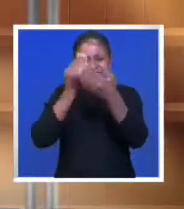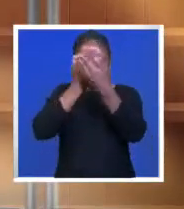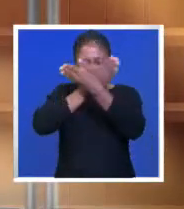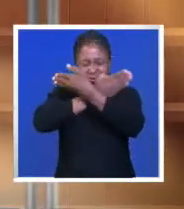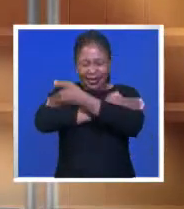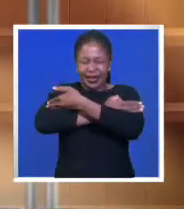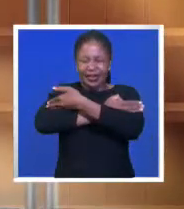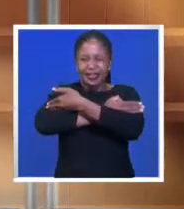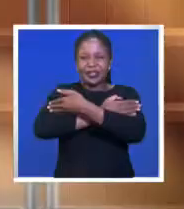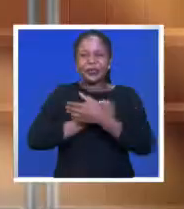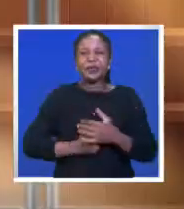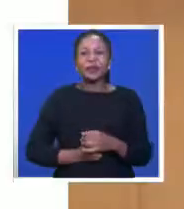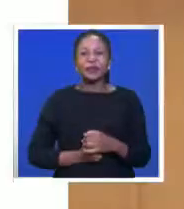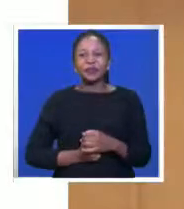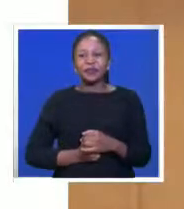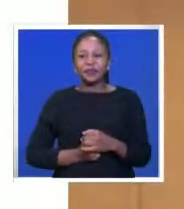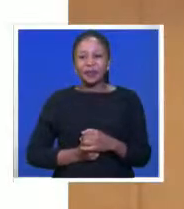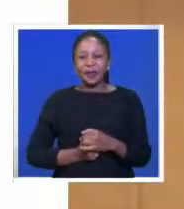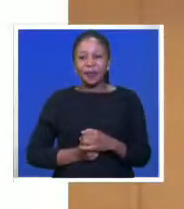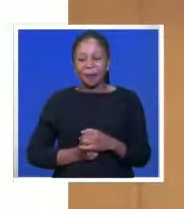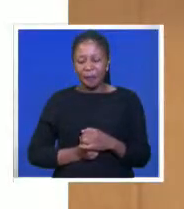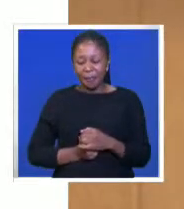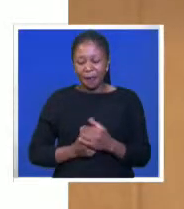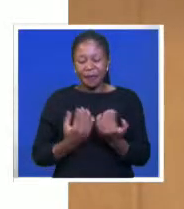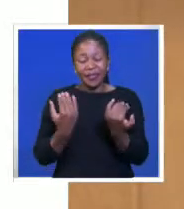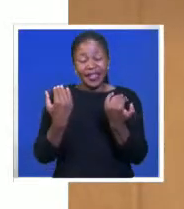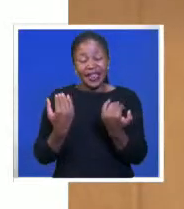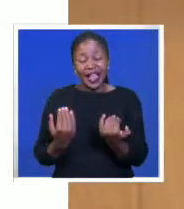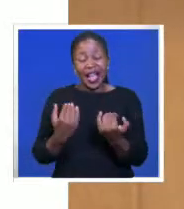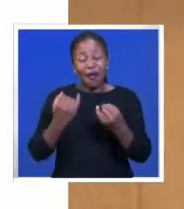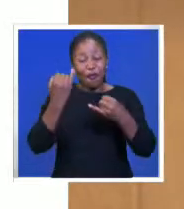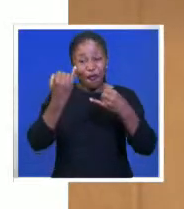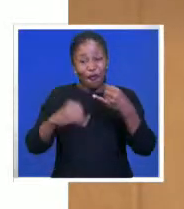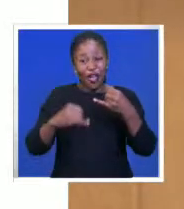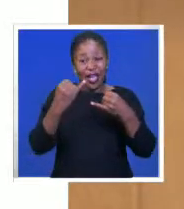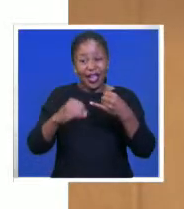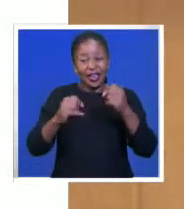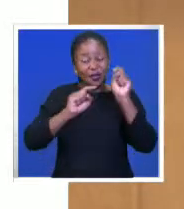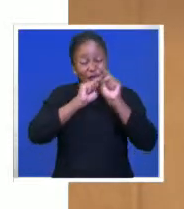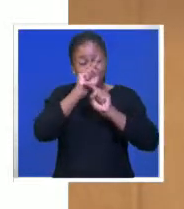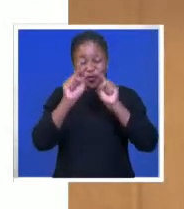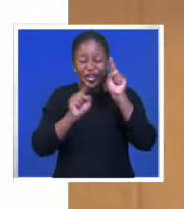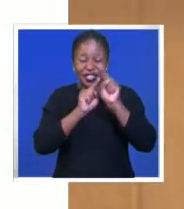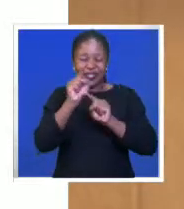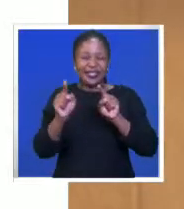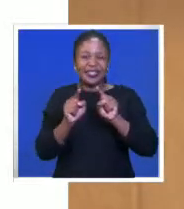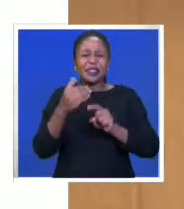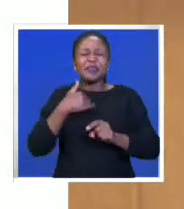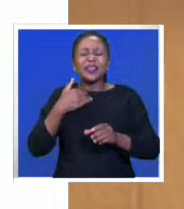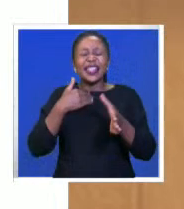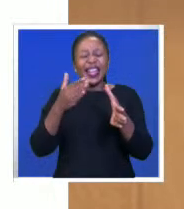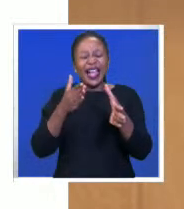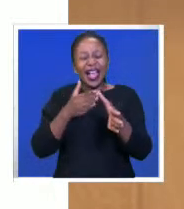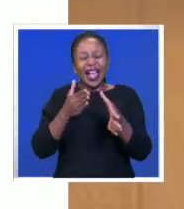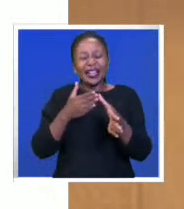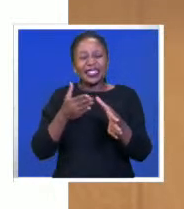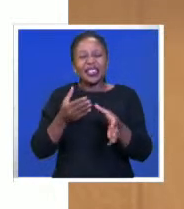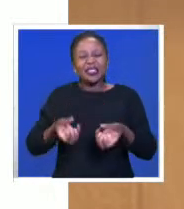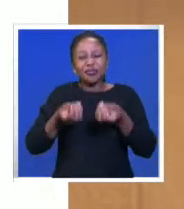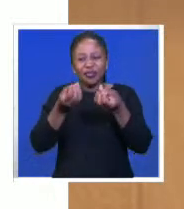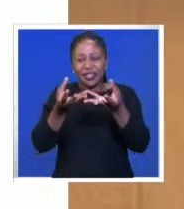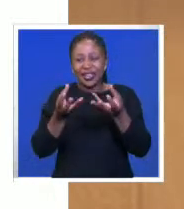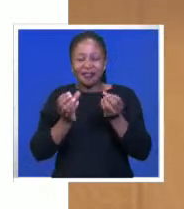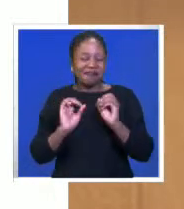then the last question, which I'm not going to give you an answer for, because it is talking about now what impression